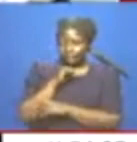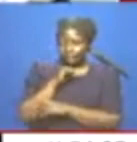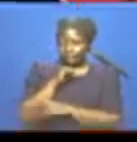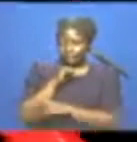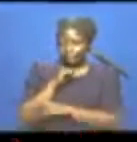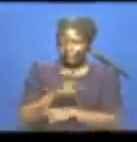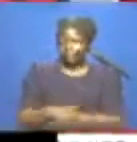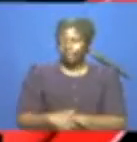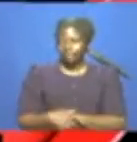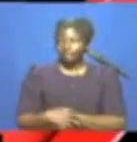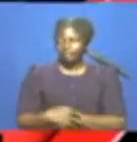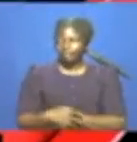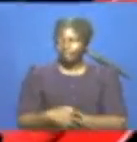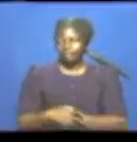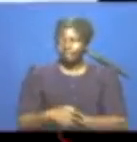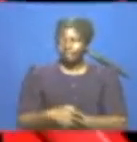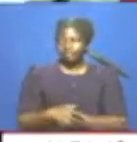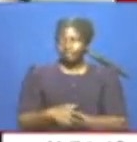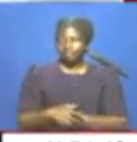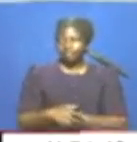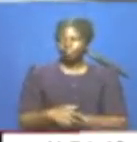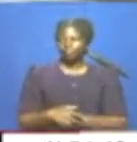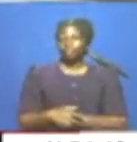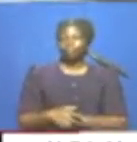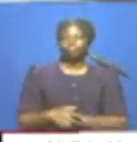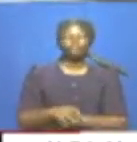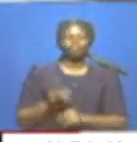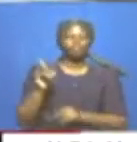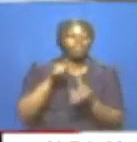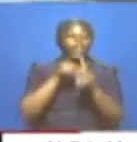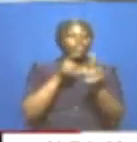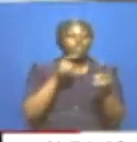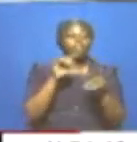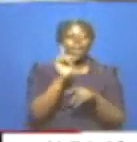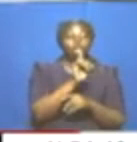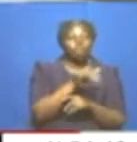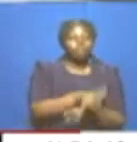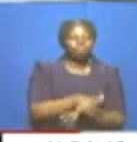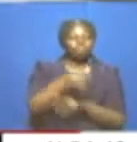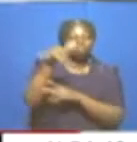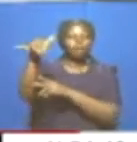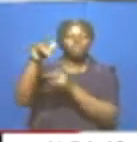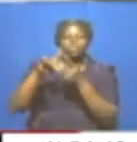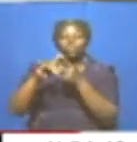are mostly from Nairobi to Wajir.